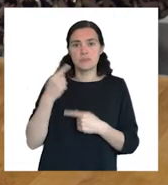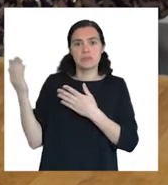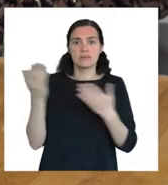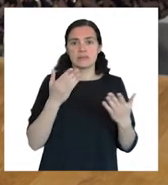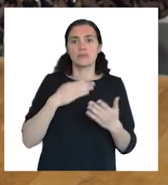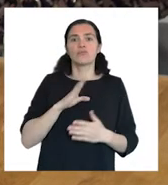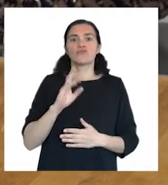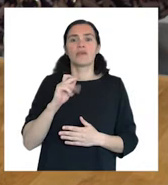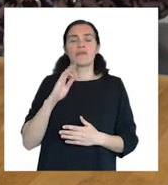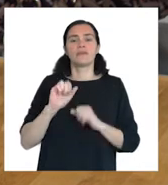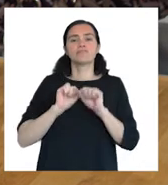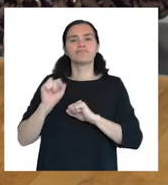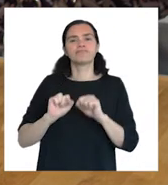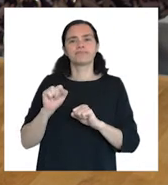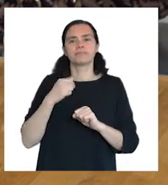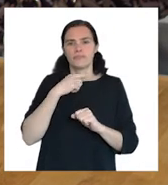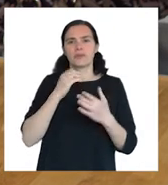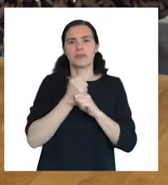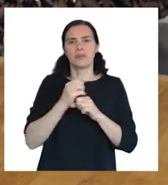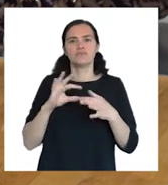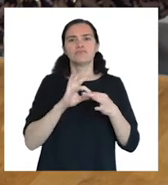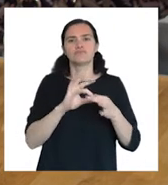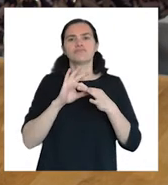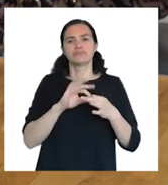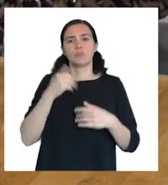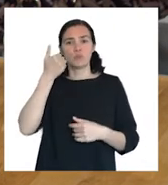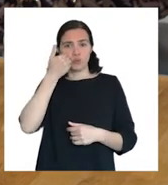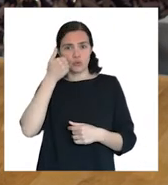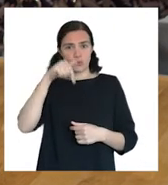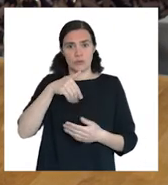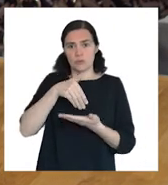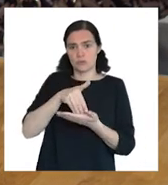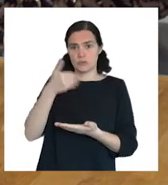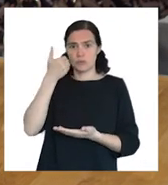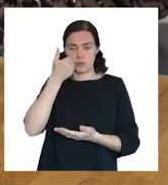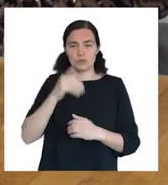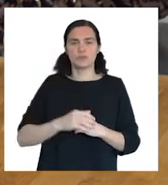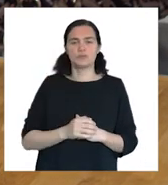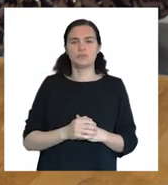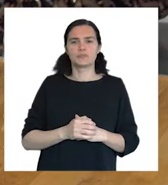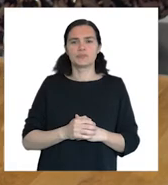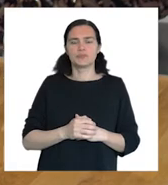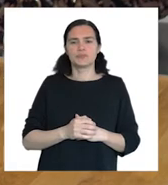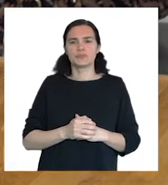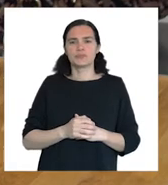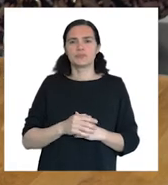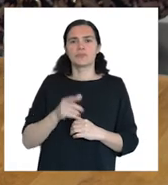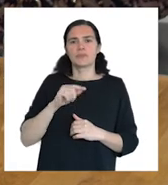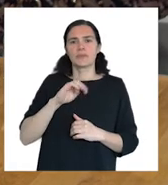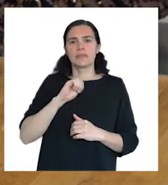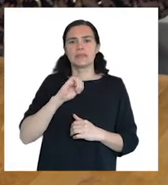this presentation of Arthur Jafa was a collaboration between the museum, the Serralves Museum,